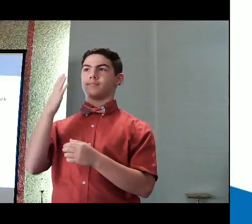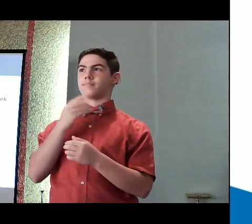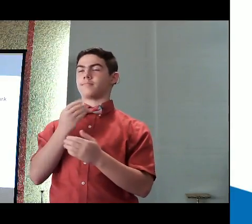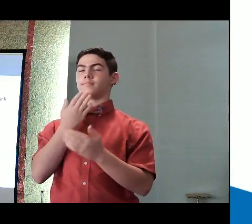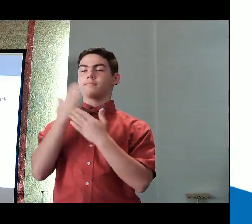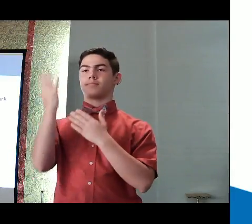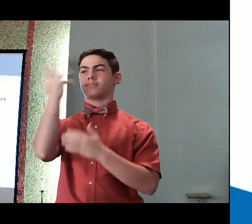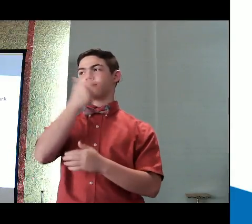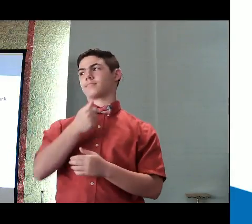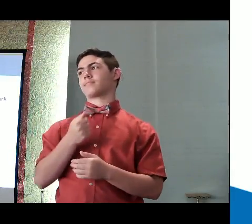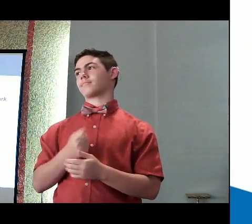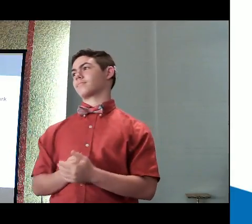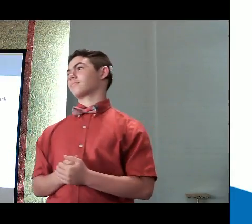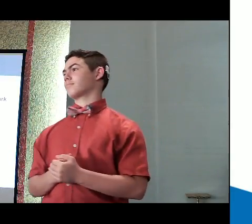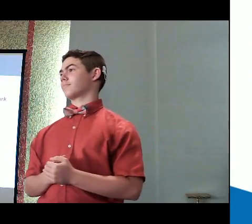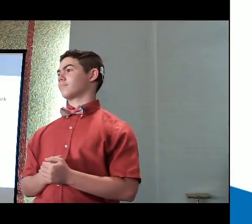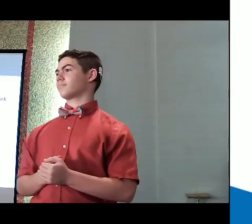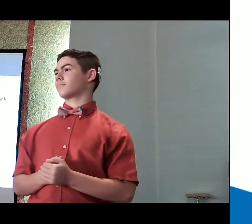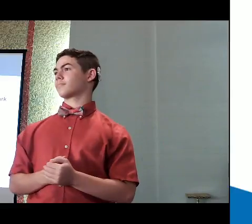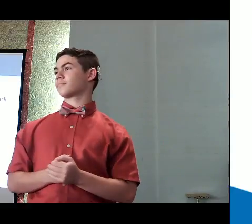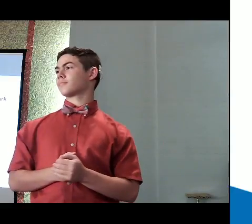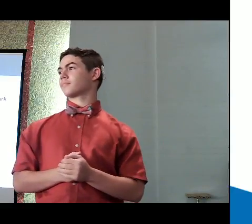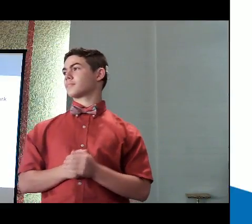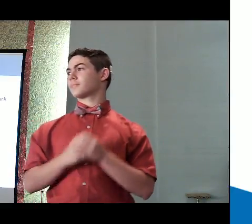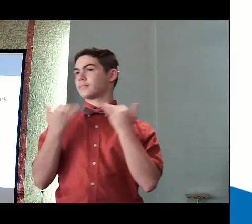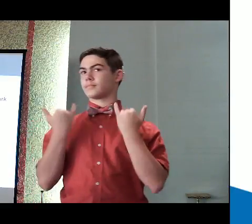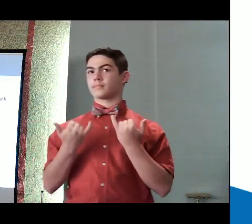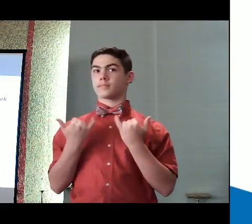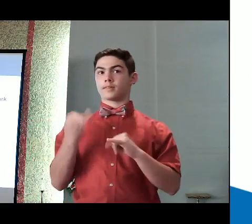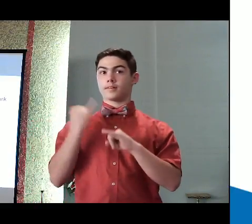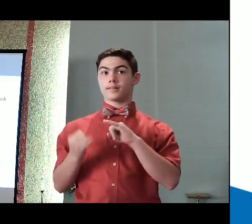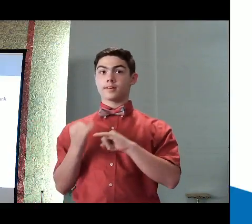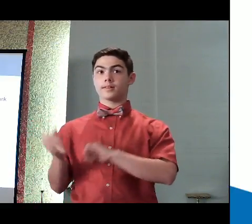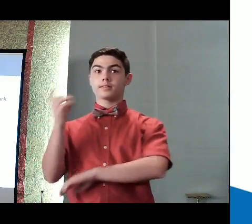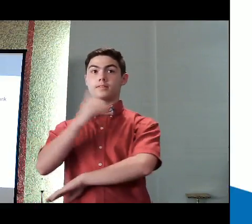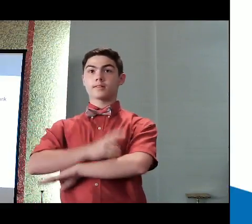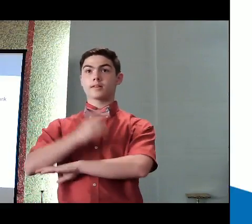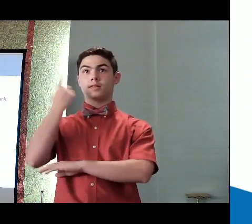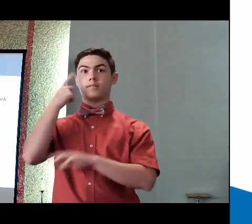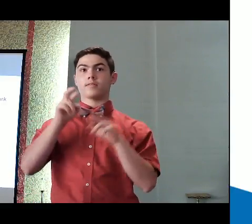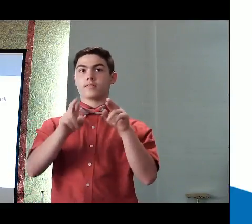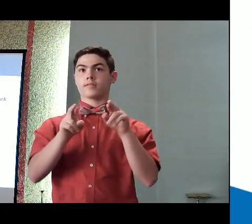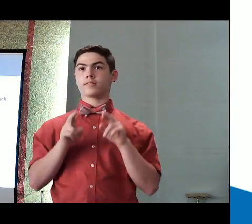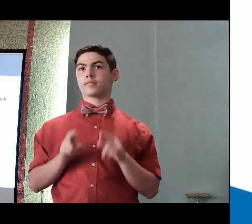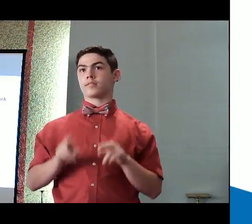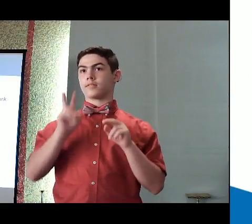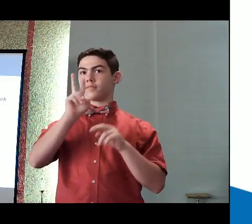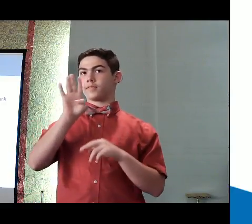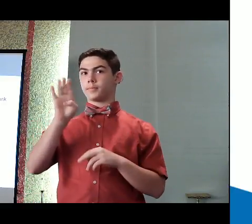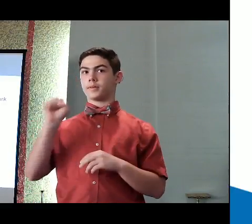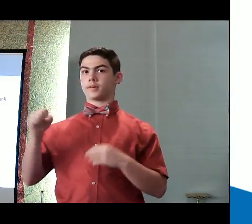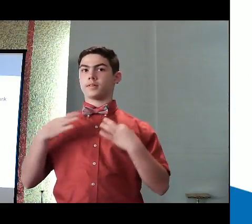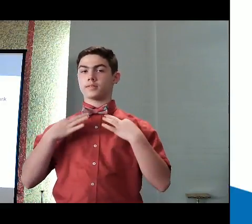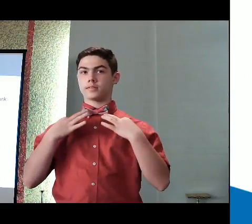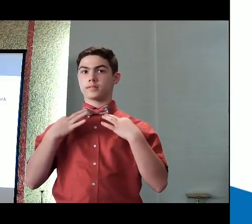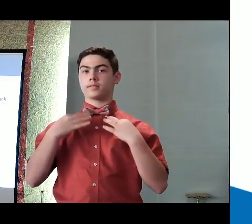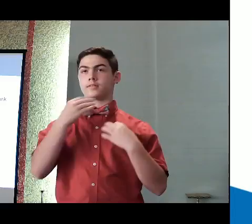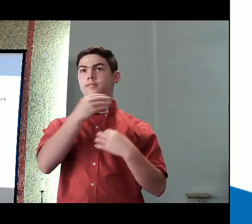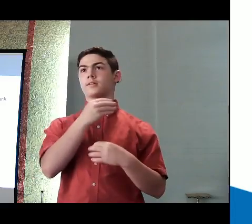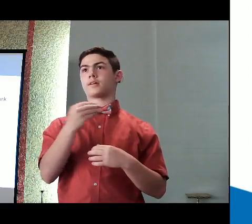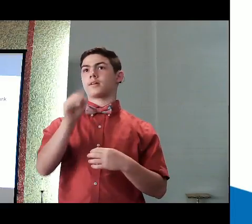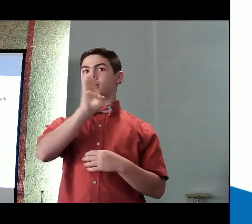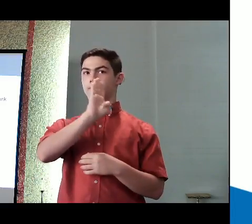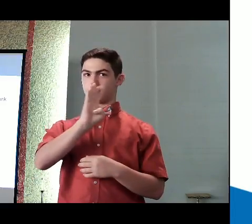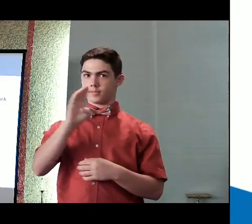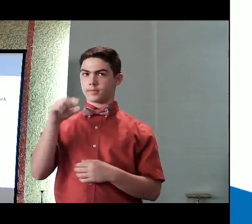life. So just highlight quickly, today is the last day to sign up for your VBS t-shirt. So we're going to do everything today, right? We're not going to